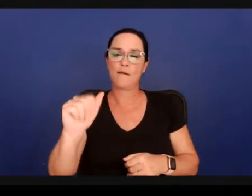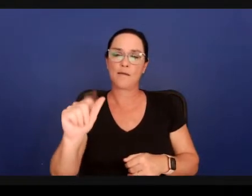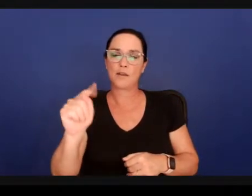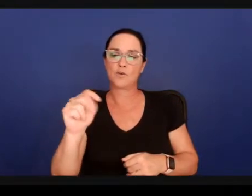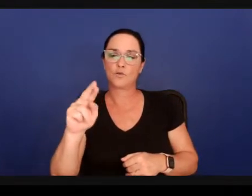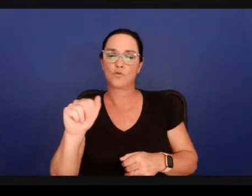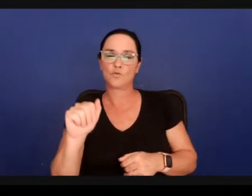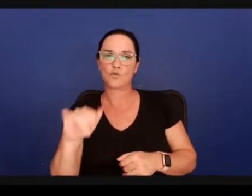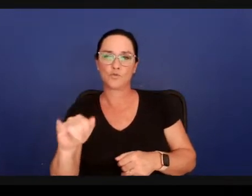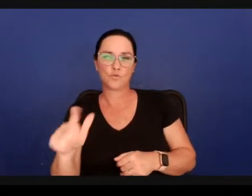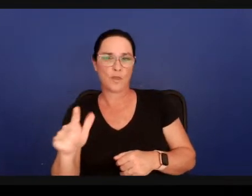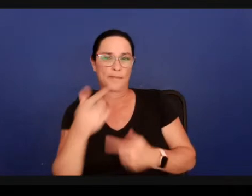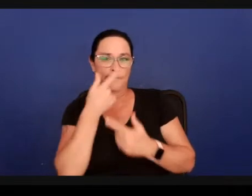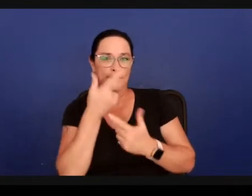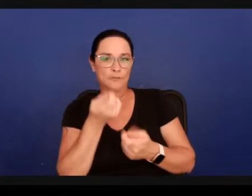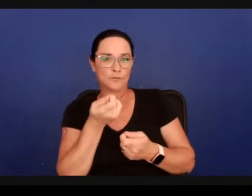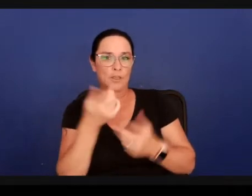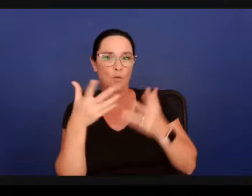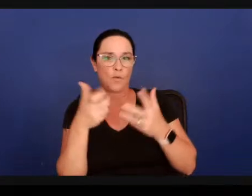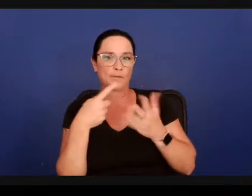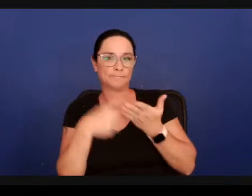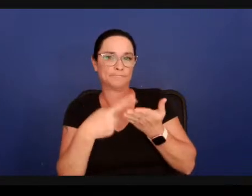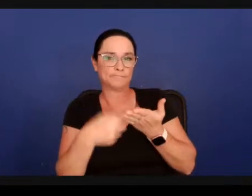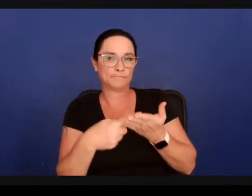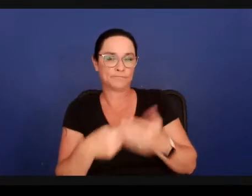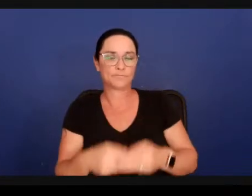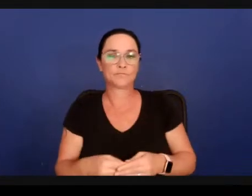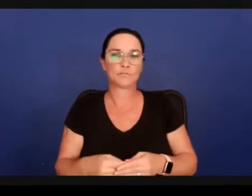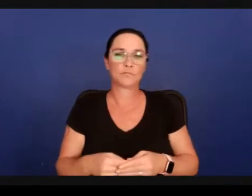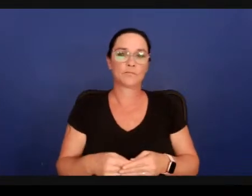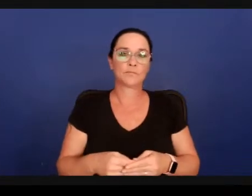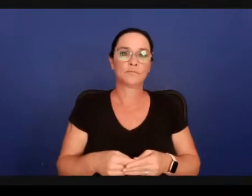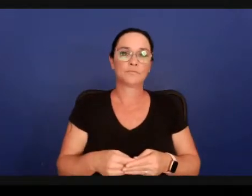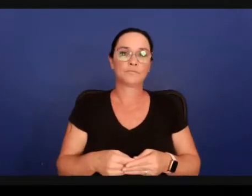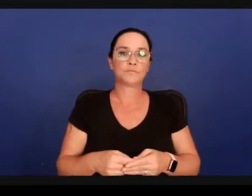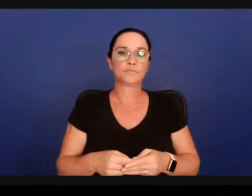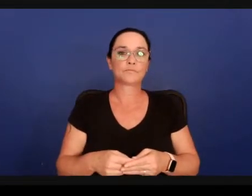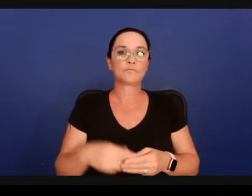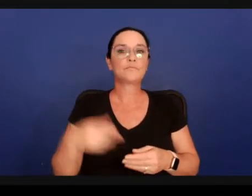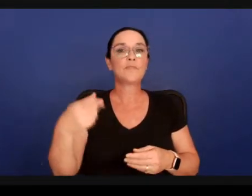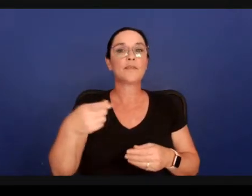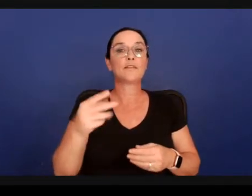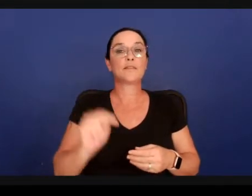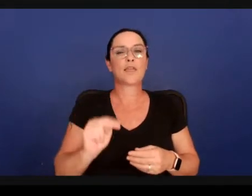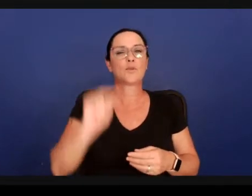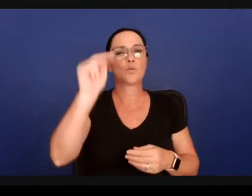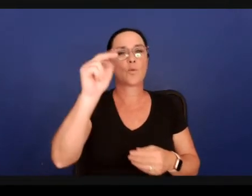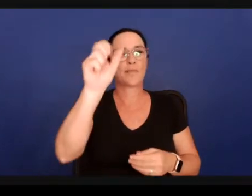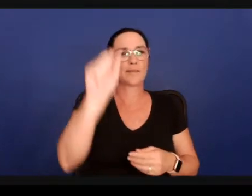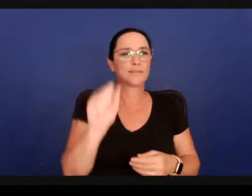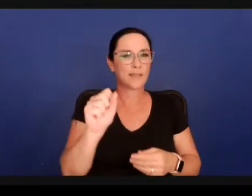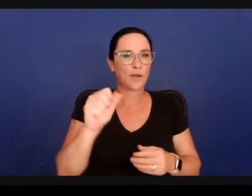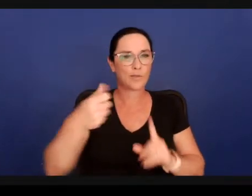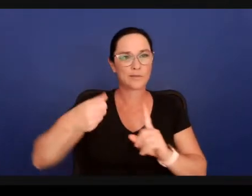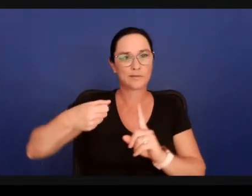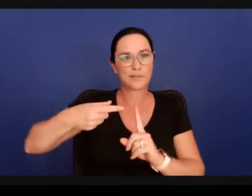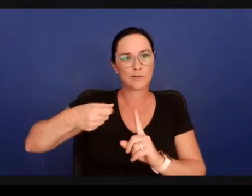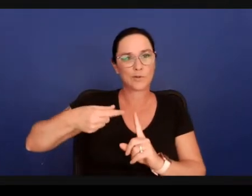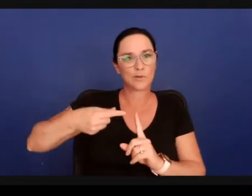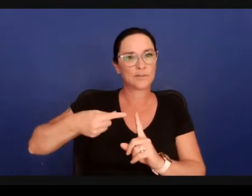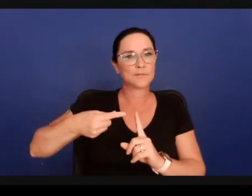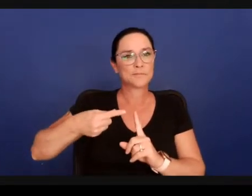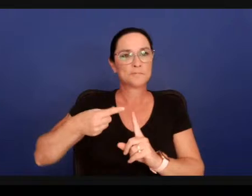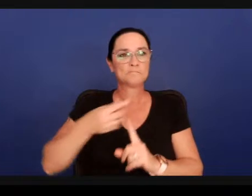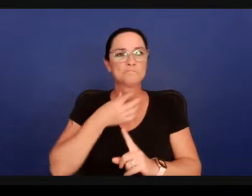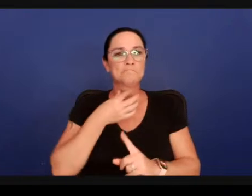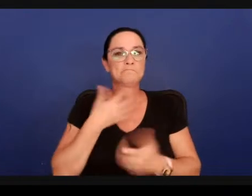to come to and end on, because it's this north-south signal that's really curious to me,